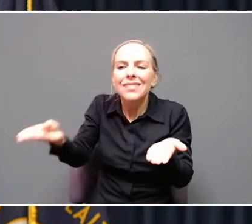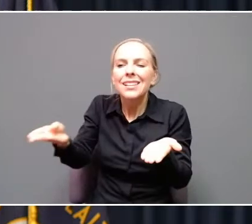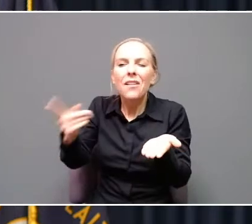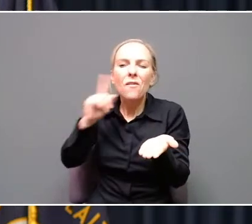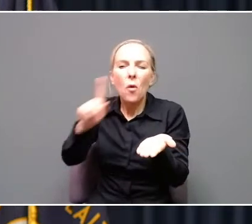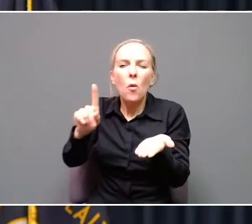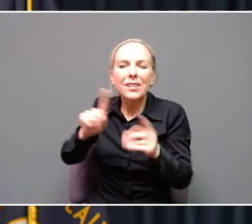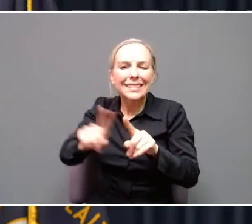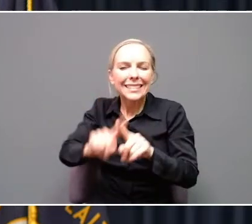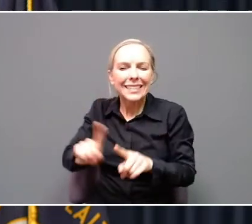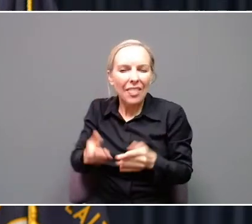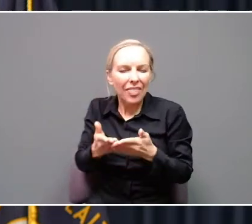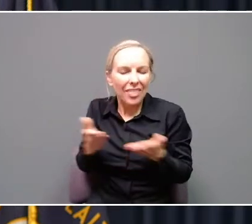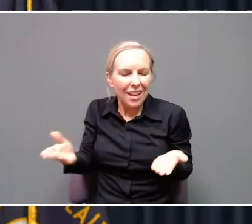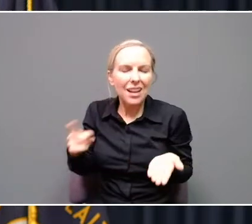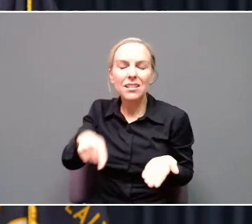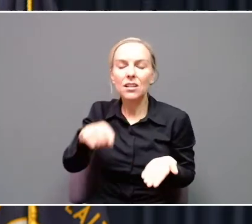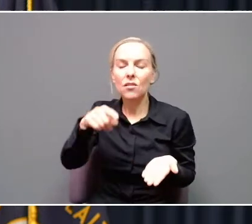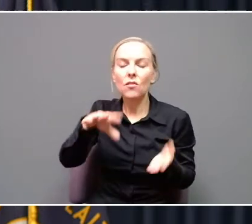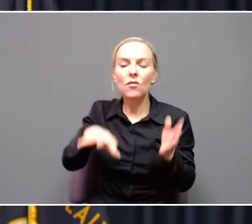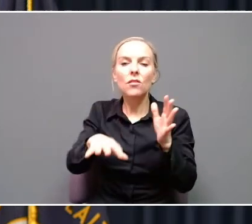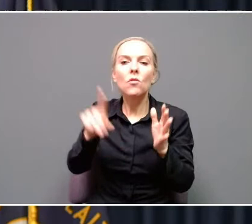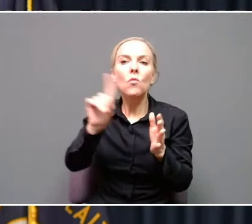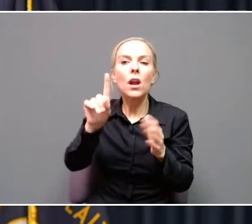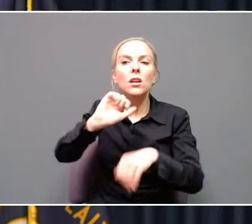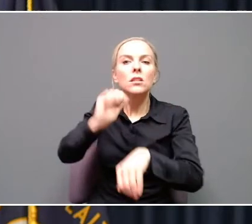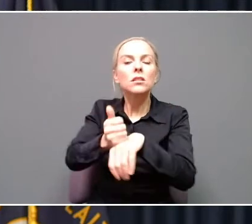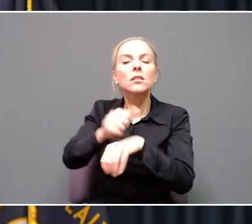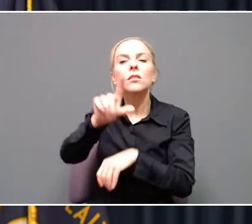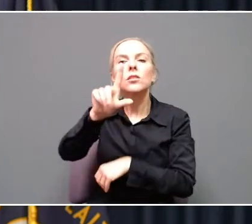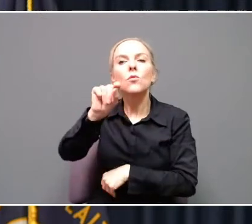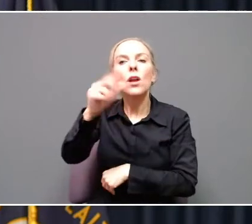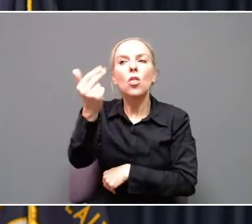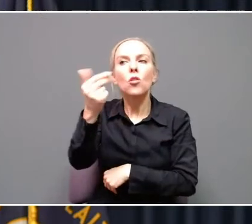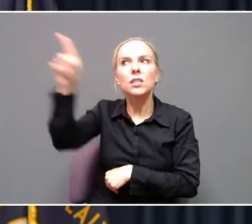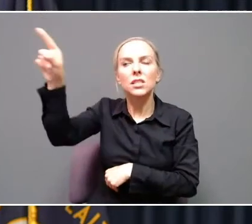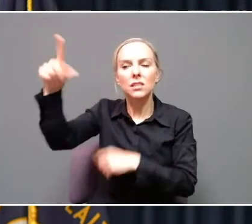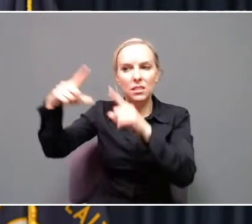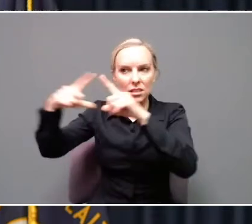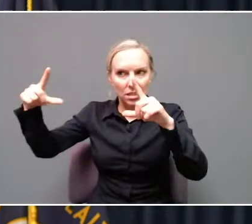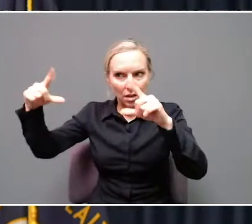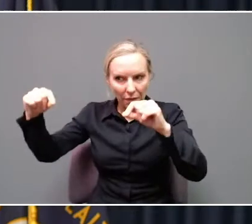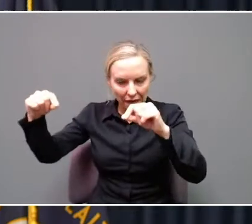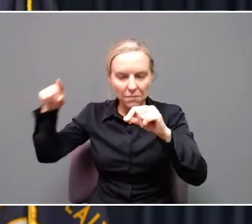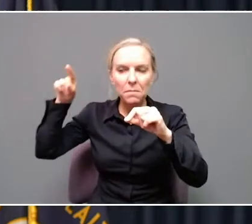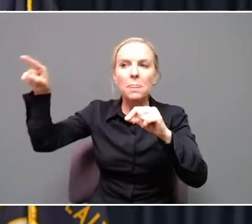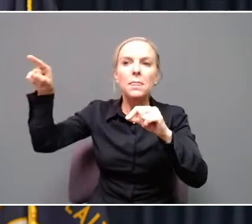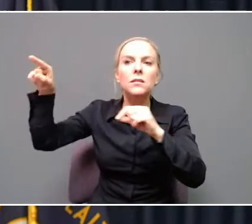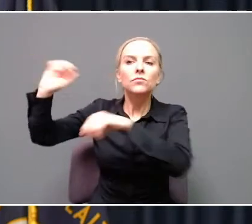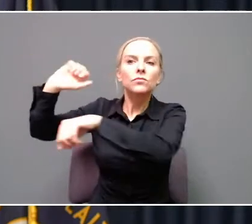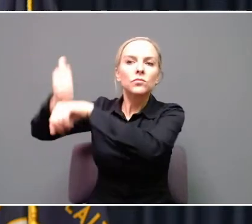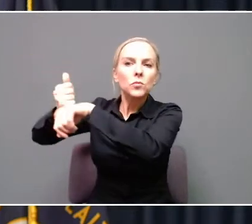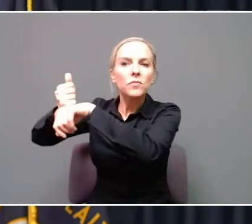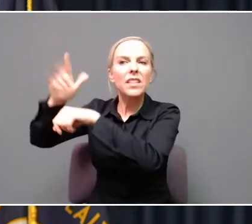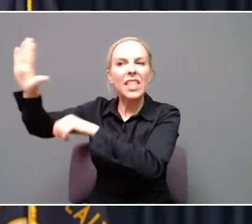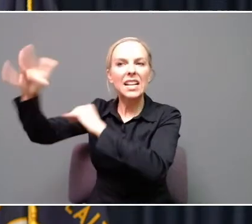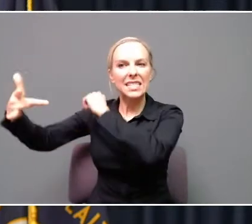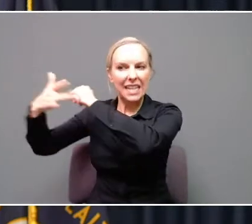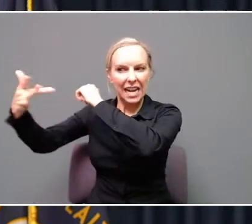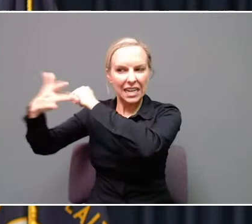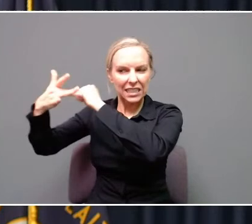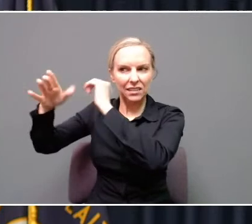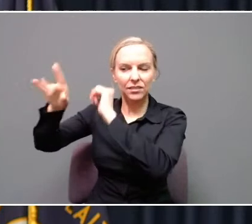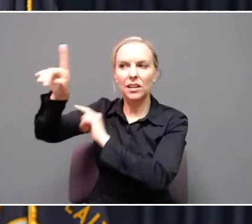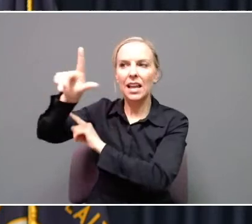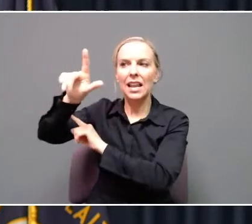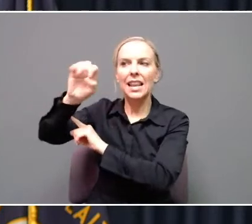great company that was founded in 2013 in Osaka, Japan, having acquired inkjet technology from Lexmark to conduct